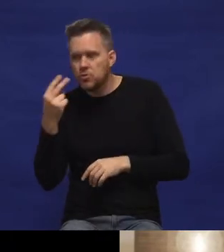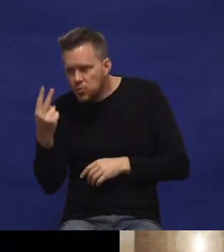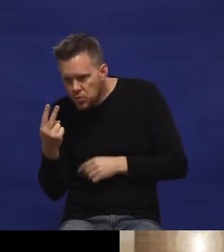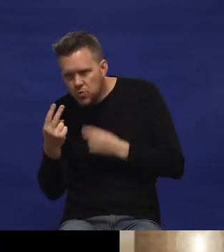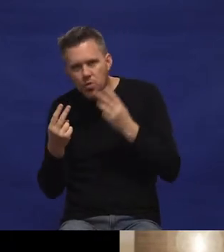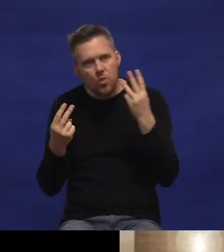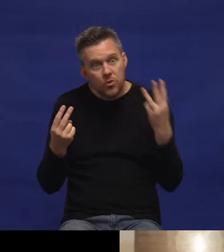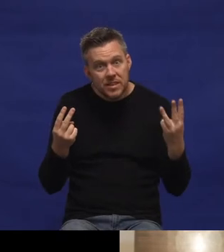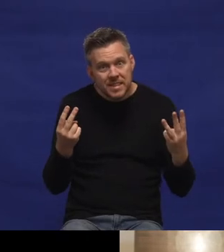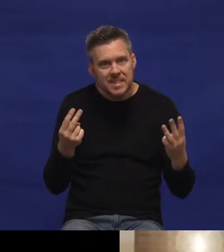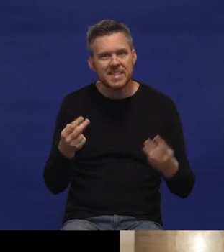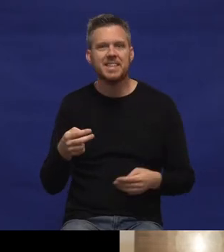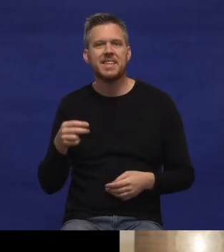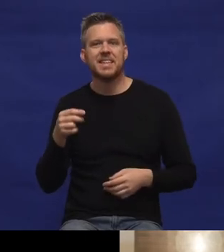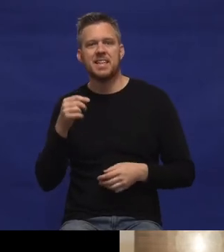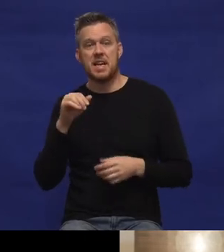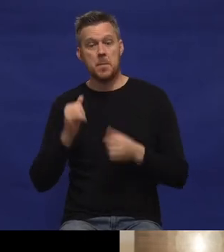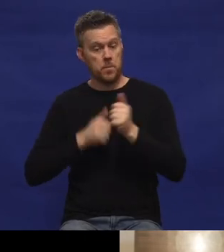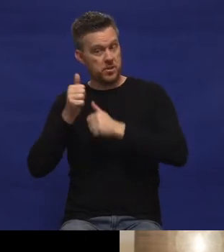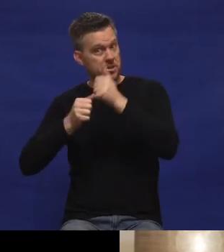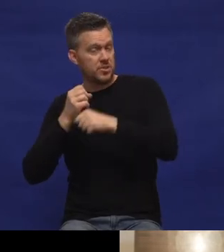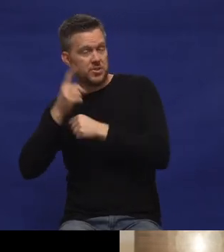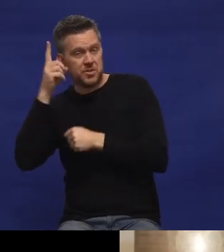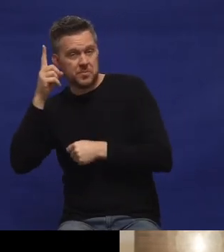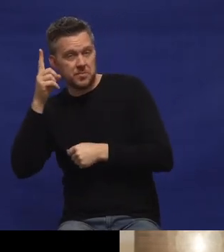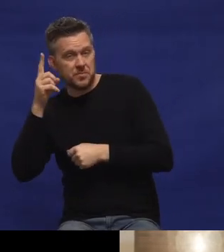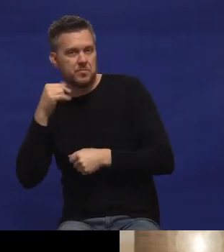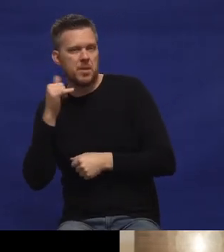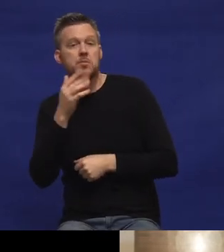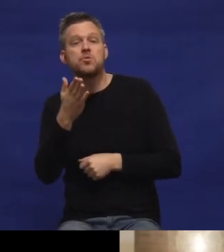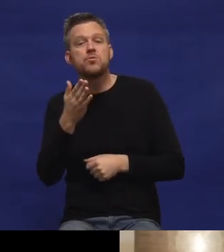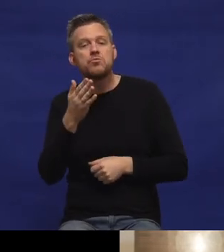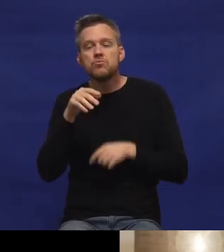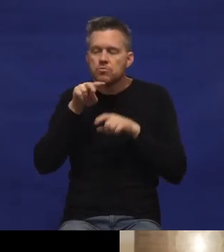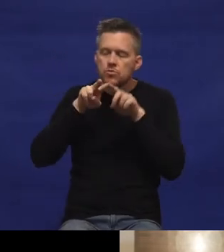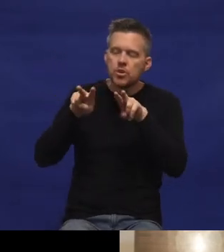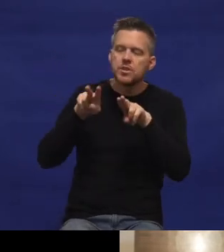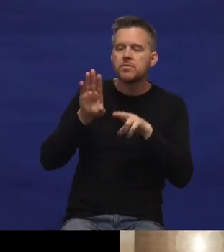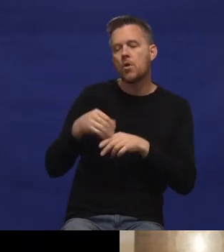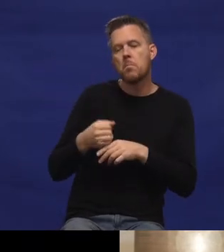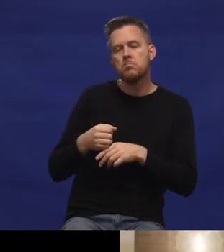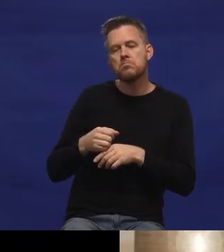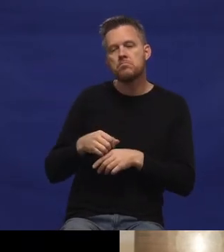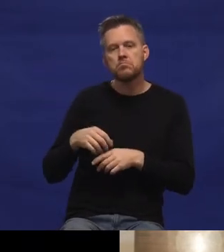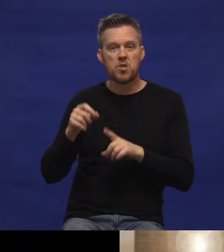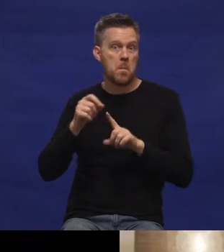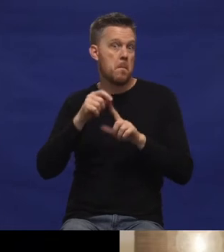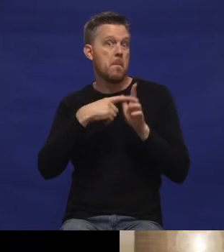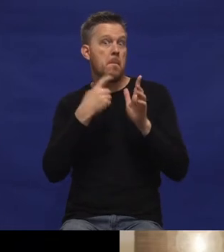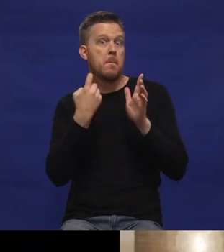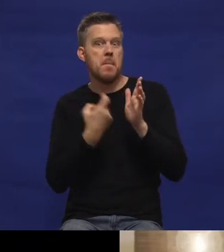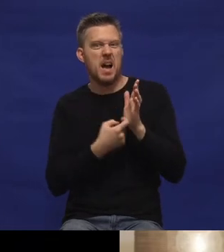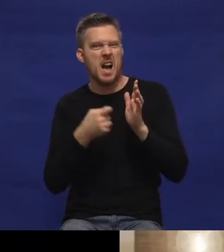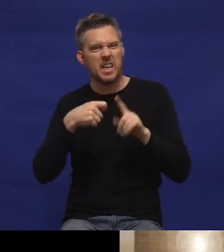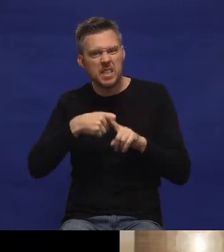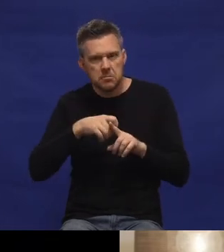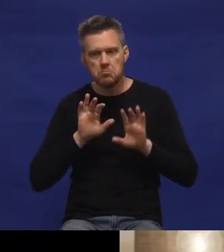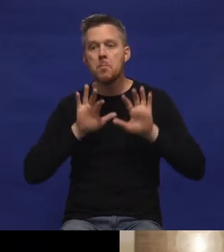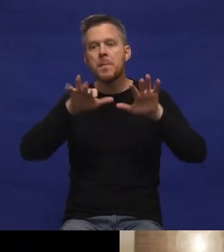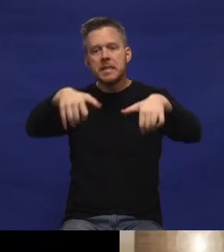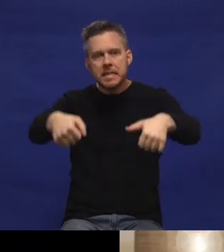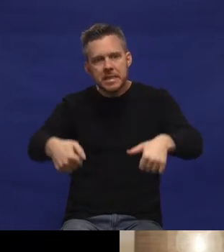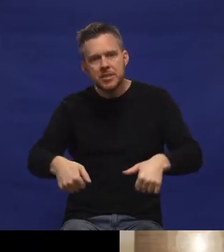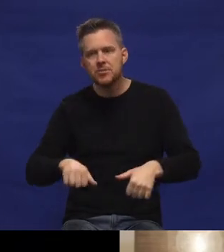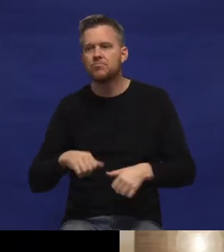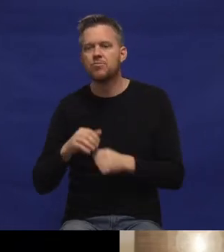and threes, and praise God. And maybe you're tuning in from the park or from your neighbor's house or from the beach, wherever you might be